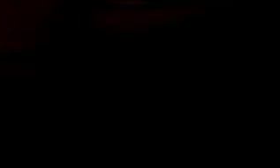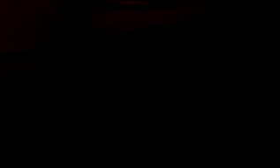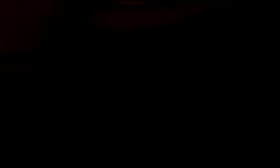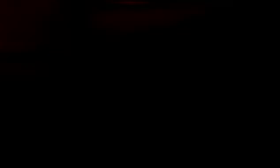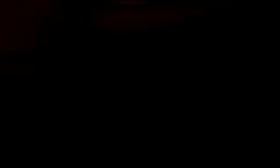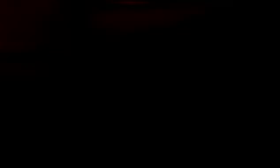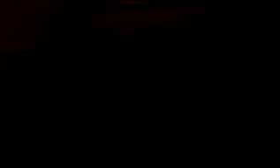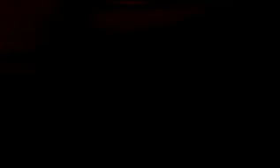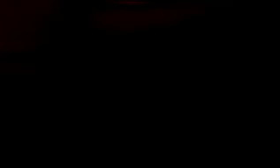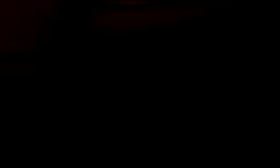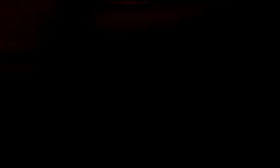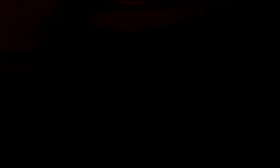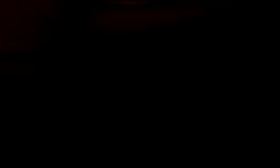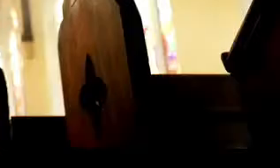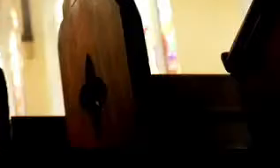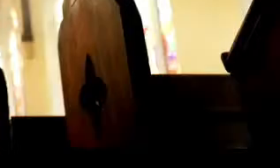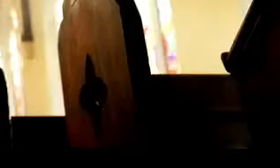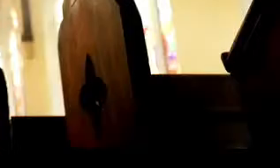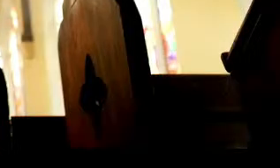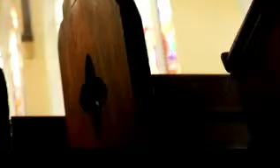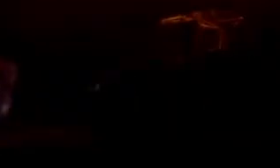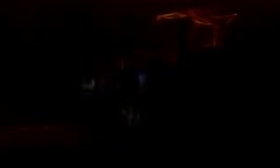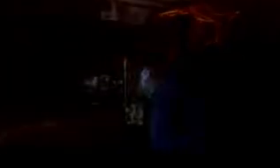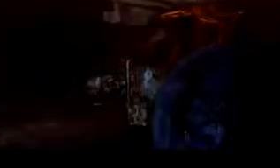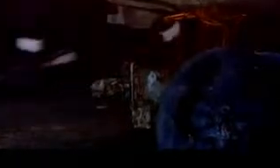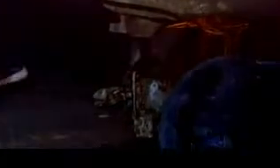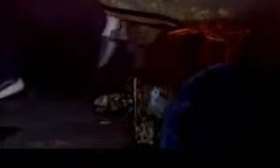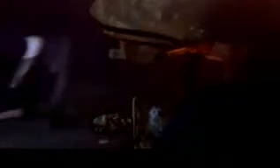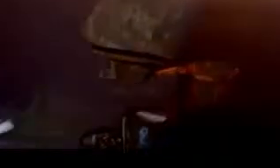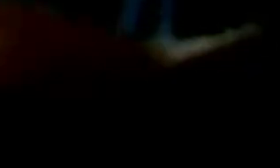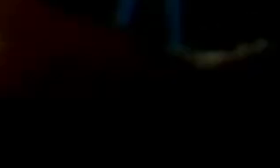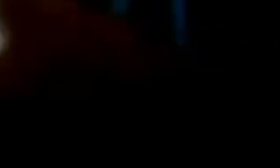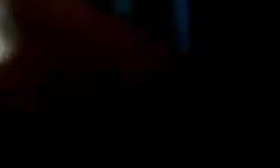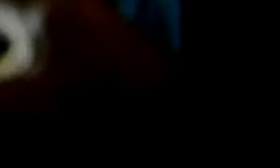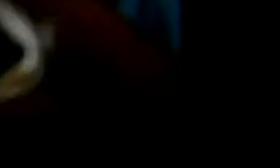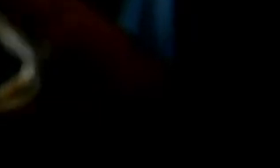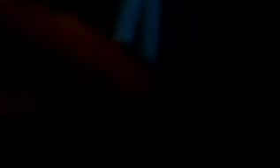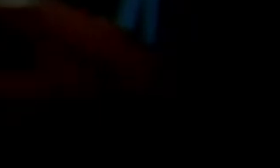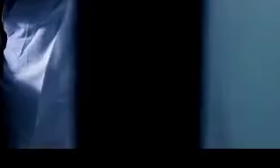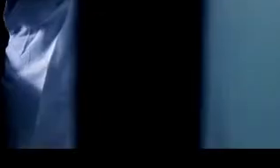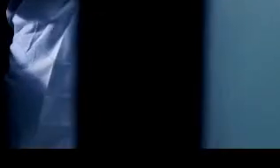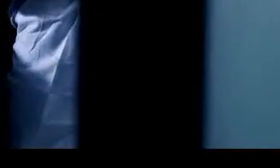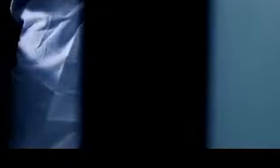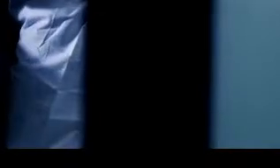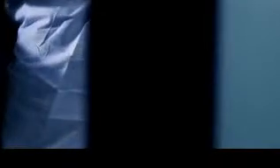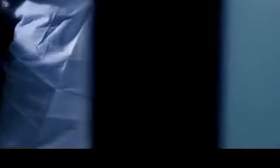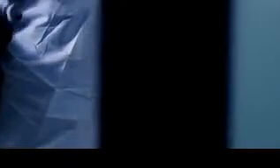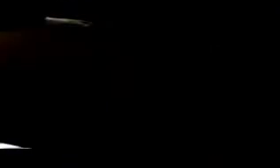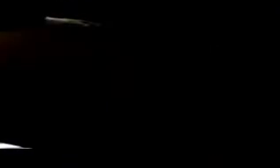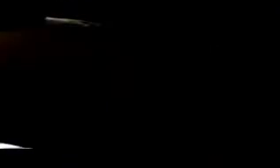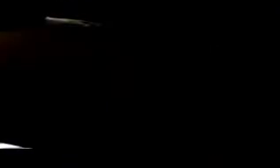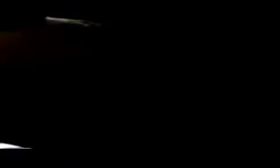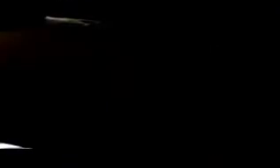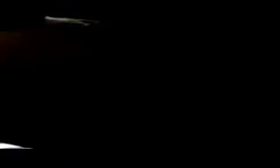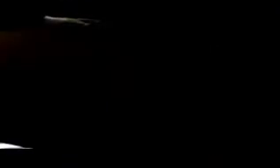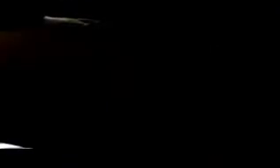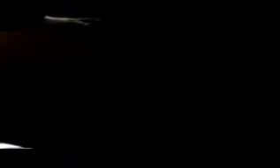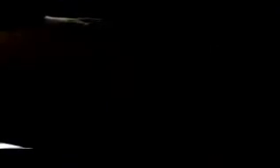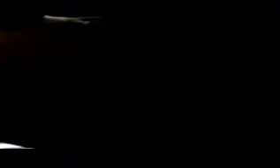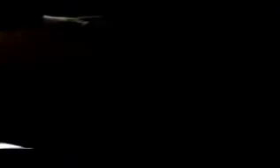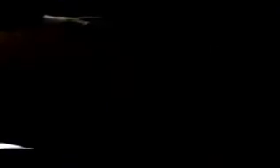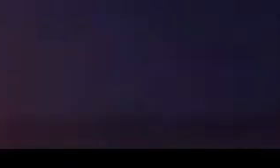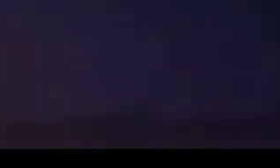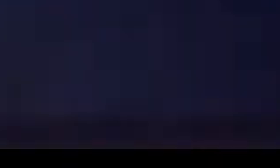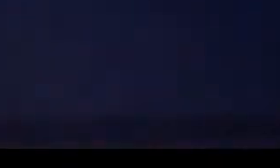in desperate need of a revival. We are being challenged again with local and global issues